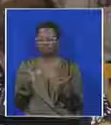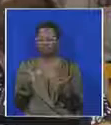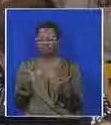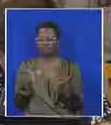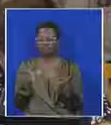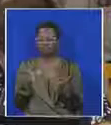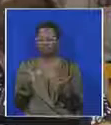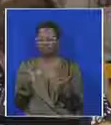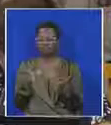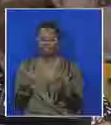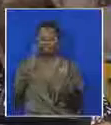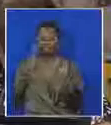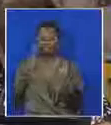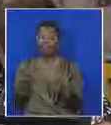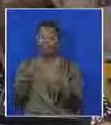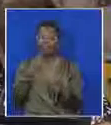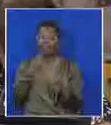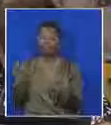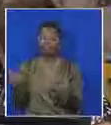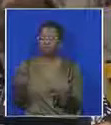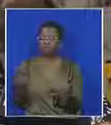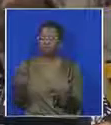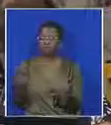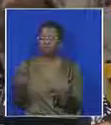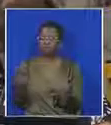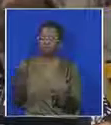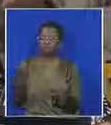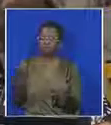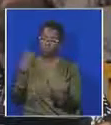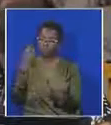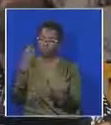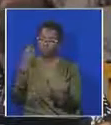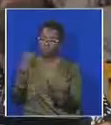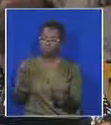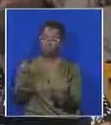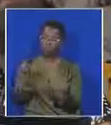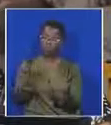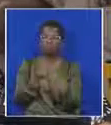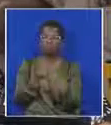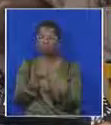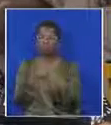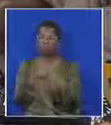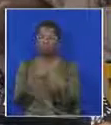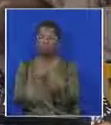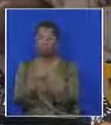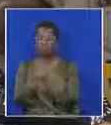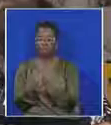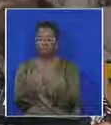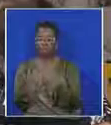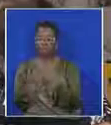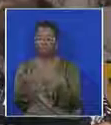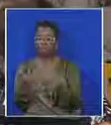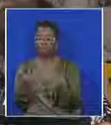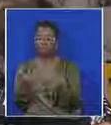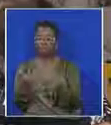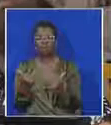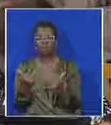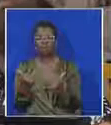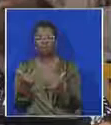conclude that the only reason that you are finally taking some action on strike violence now is in order to